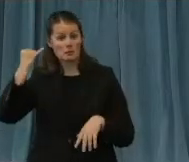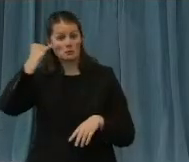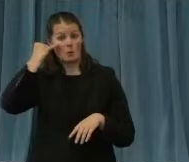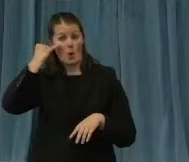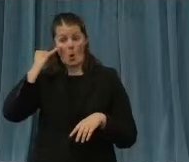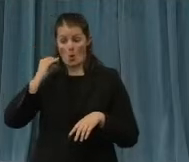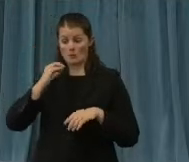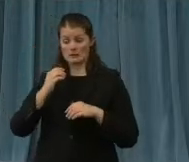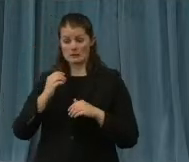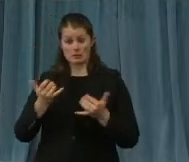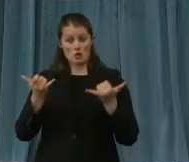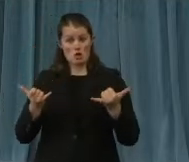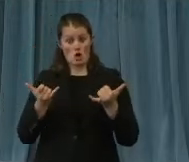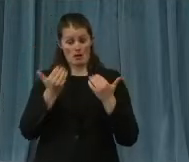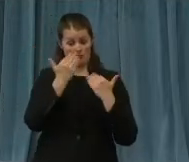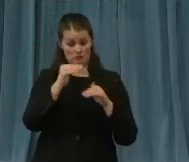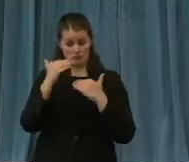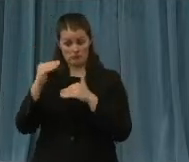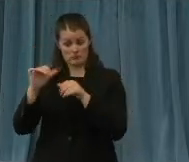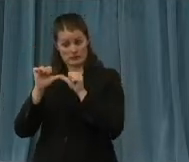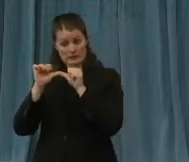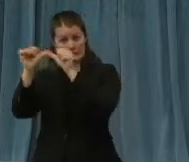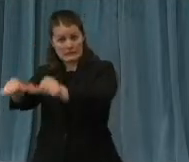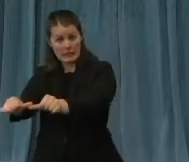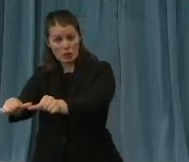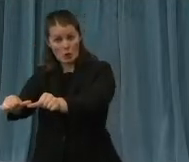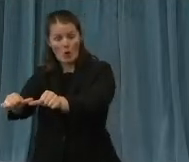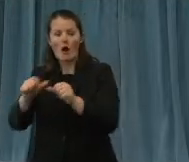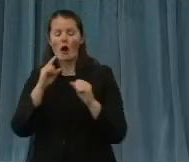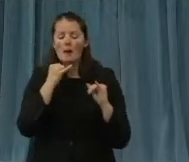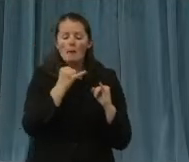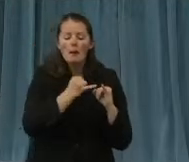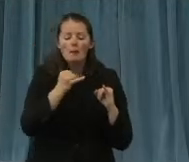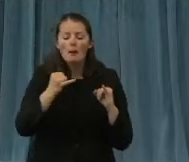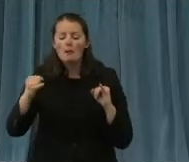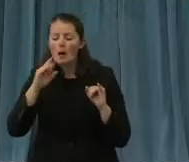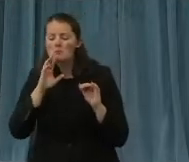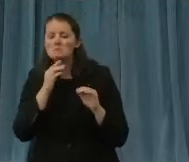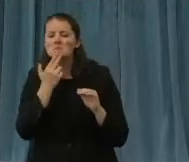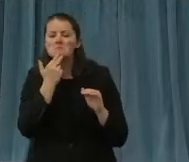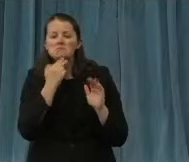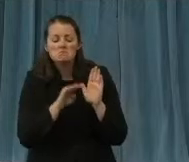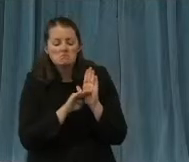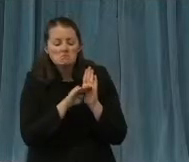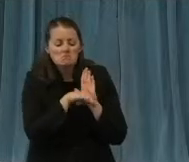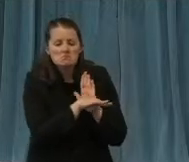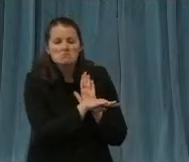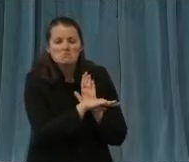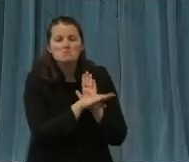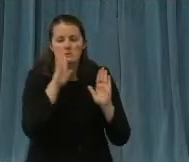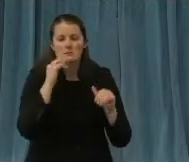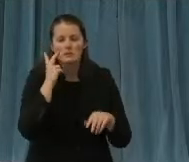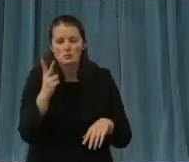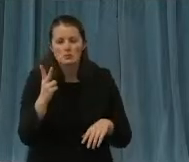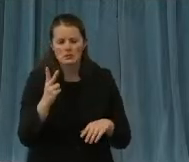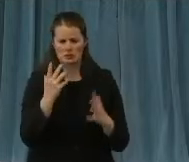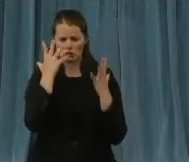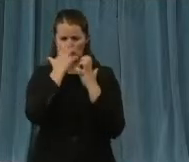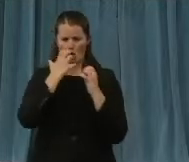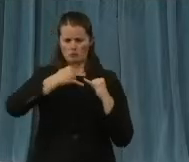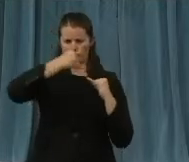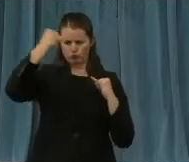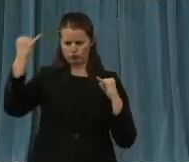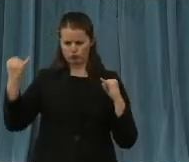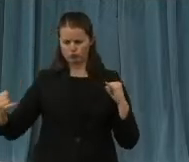extended past May 1st, that indicates what we would expect to see. The dark dotted line, or